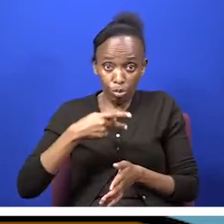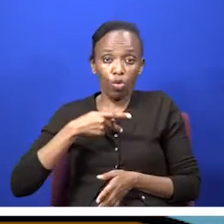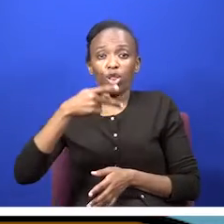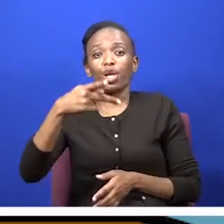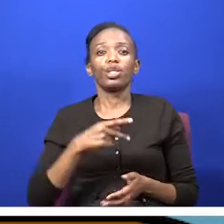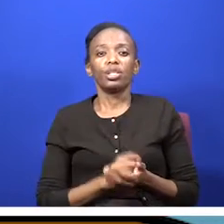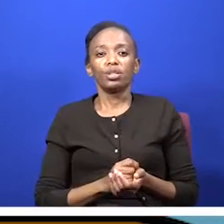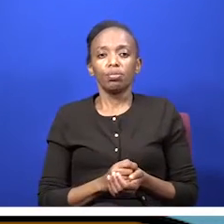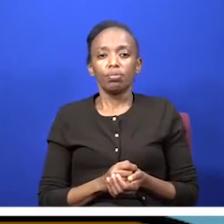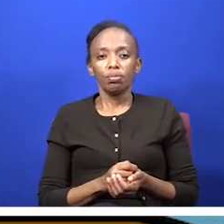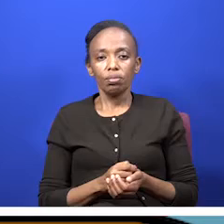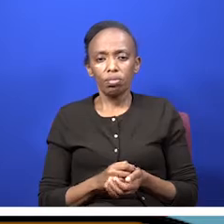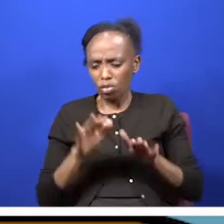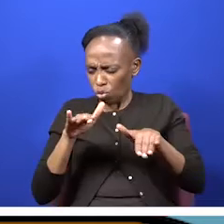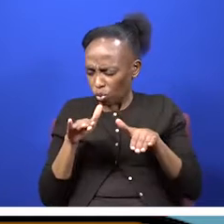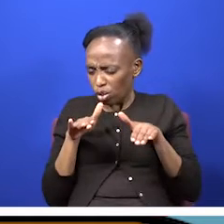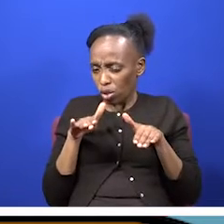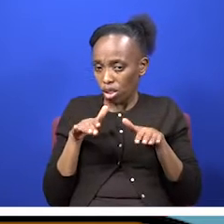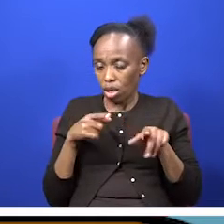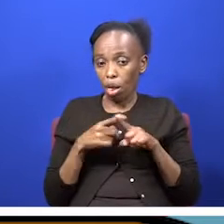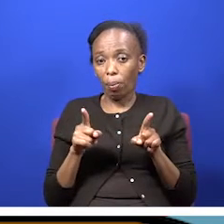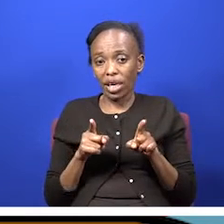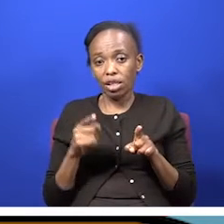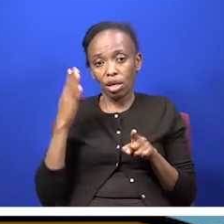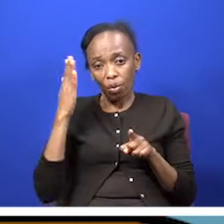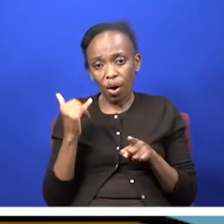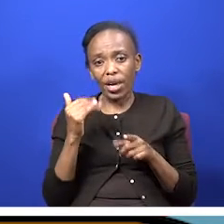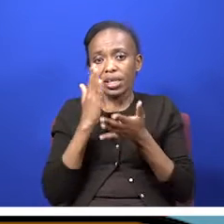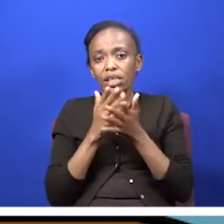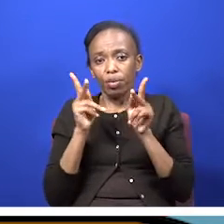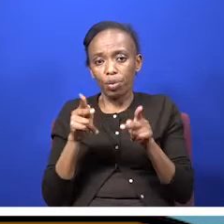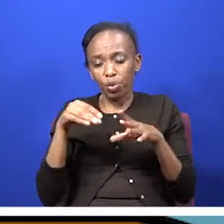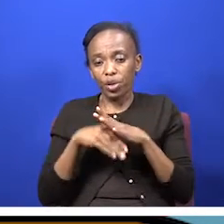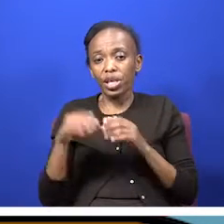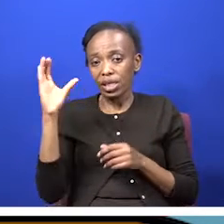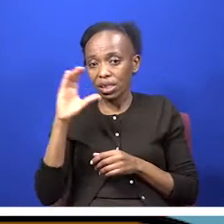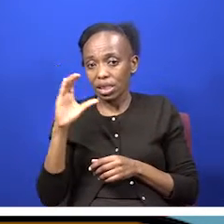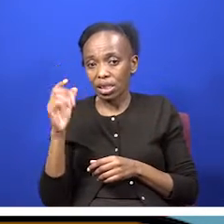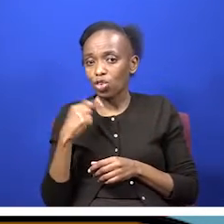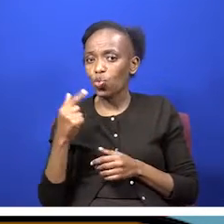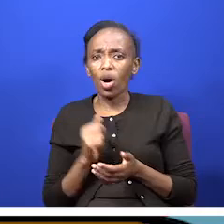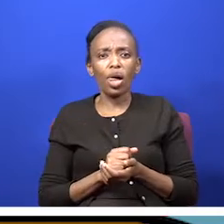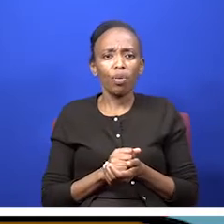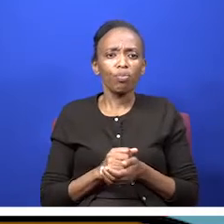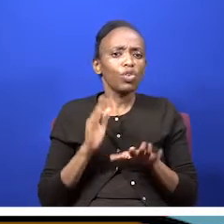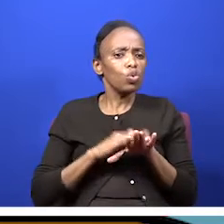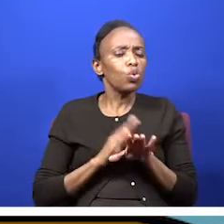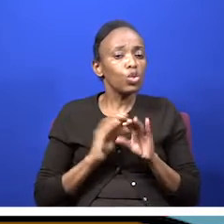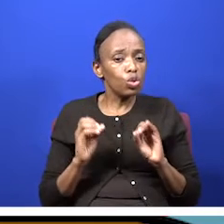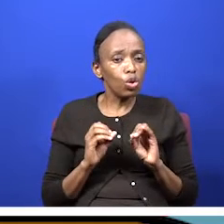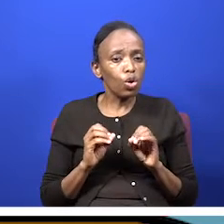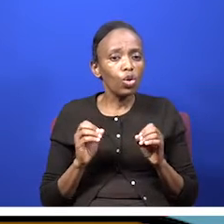and me. Wait a minute. But there are some people in the citizens who are